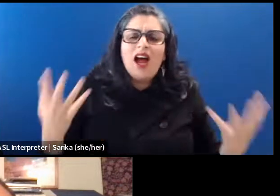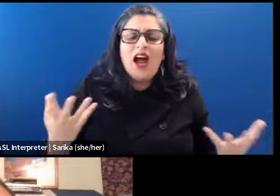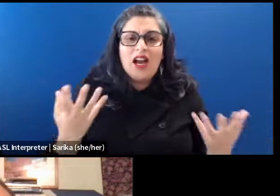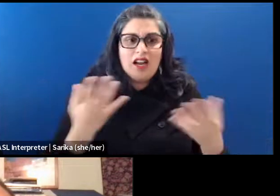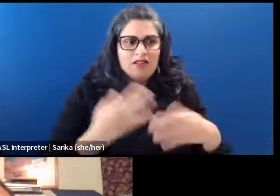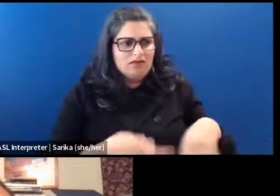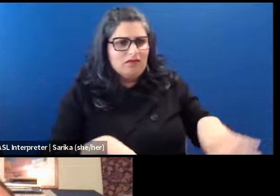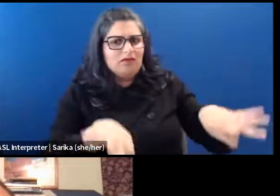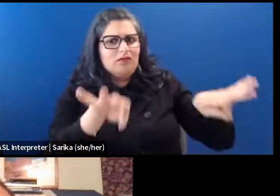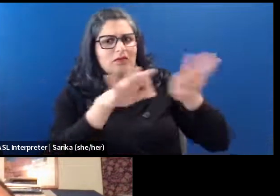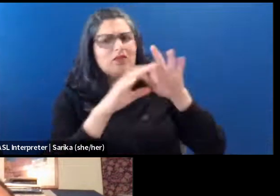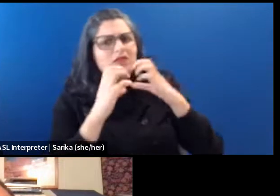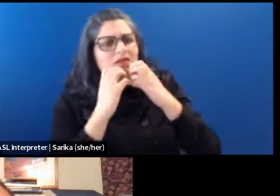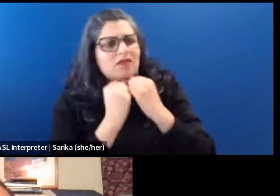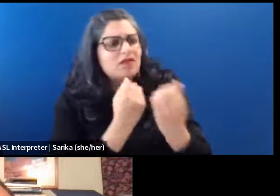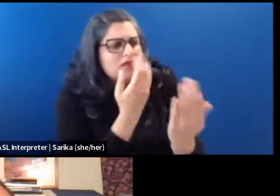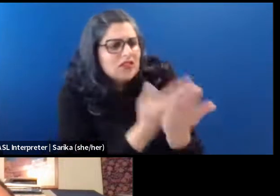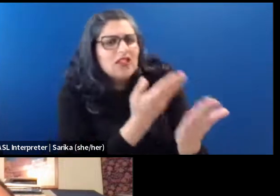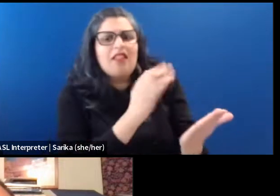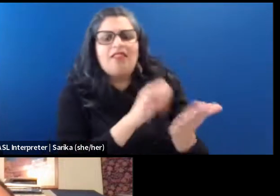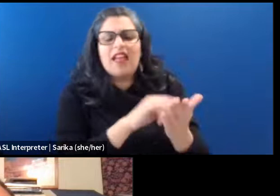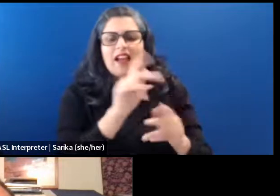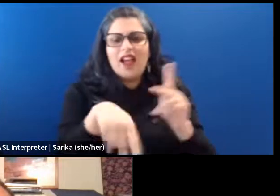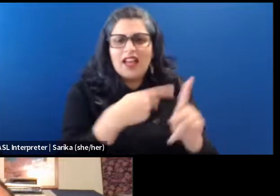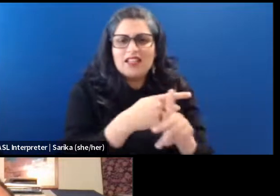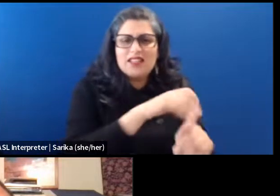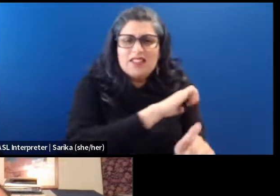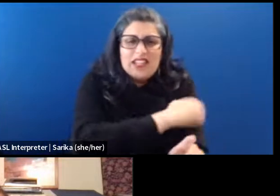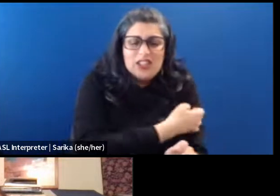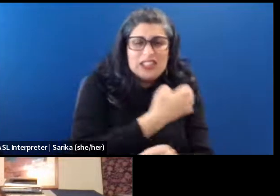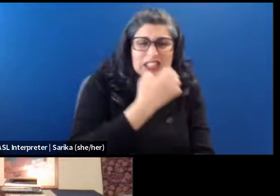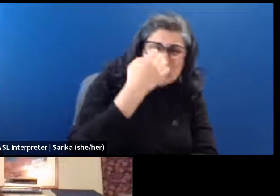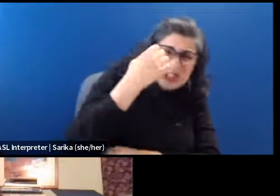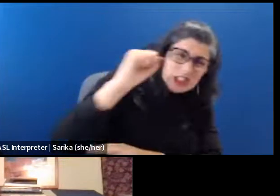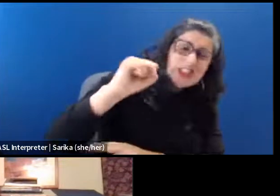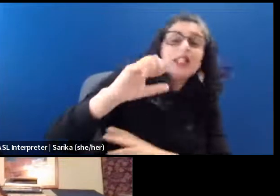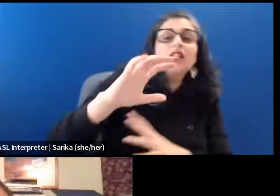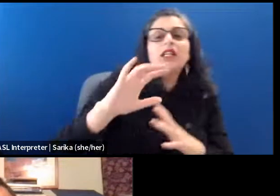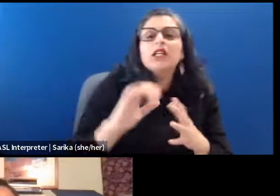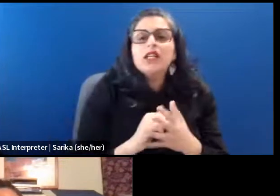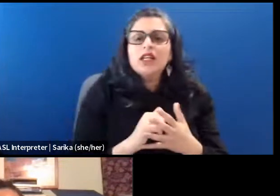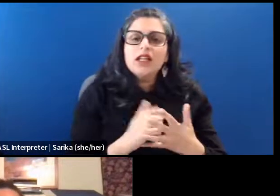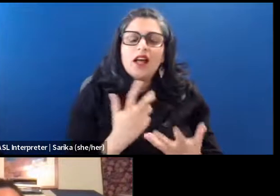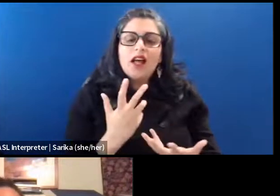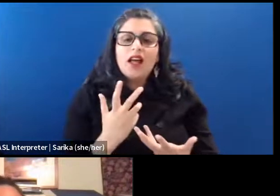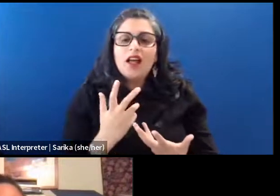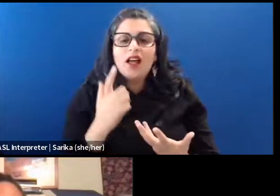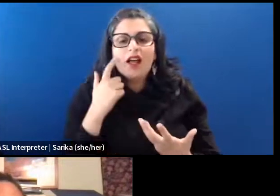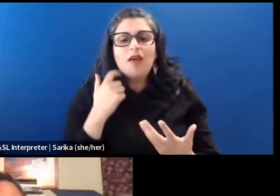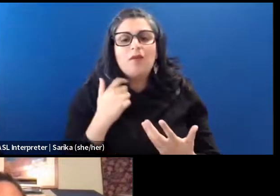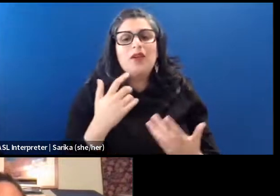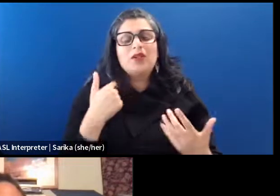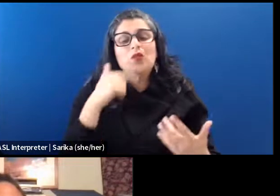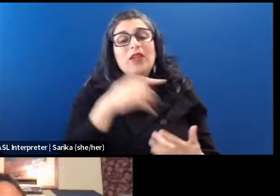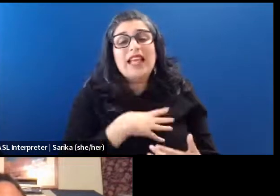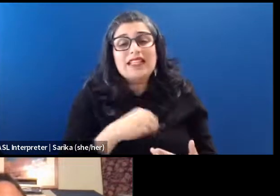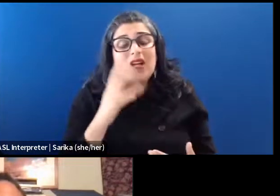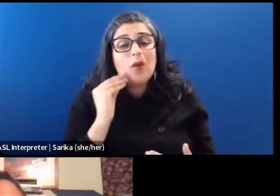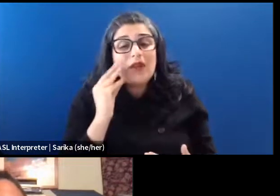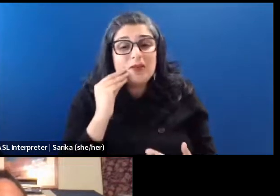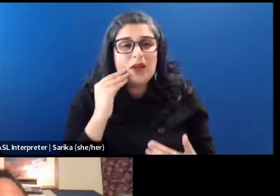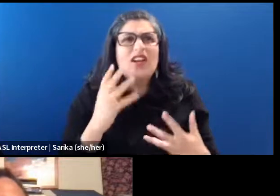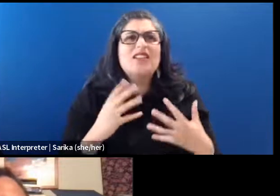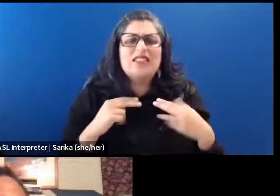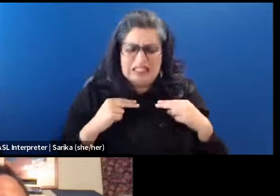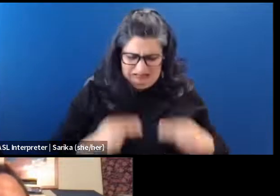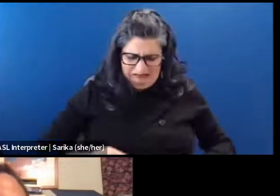to expending that kind of energy and that kind of resistance because of such dehumanization. Mm-hmm. And